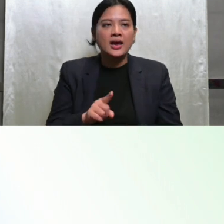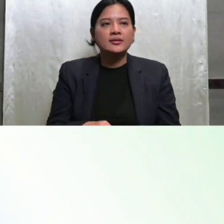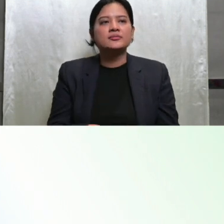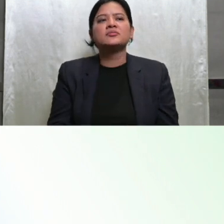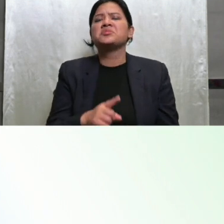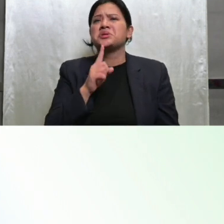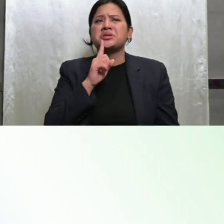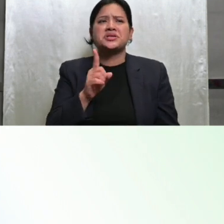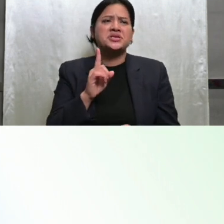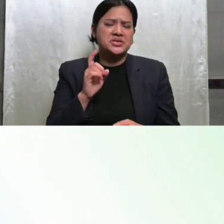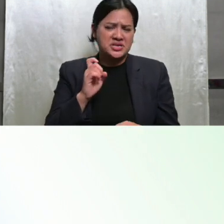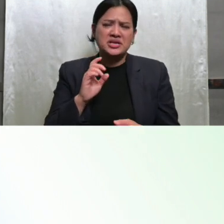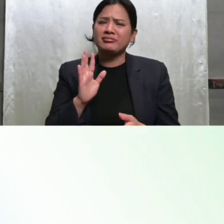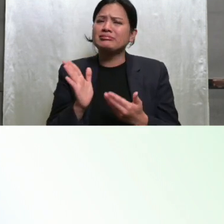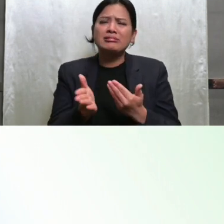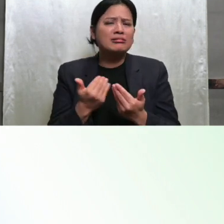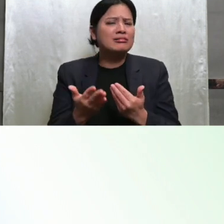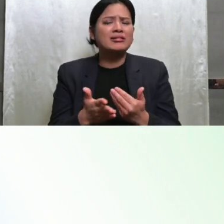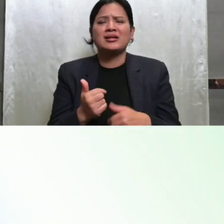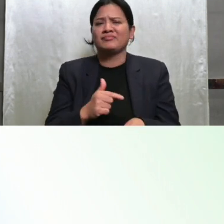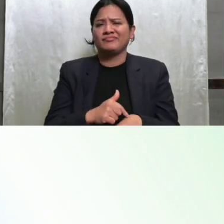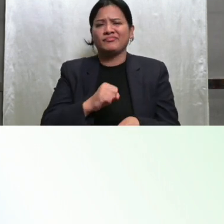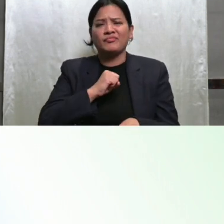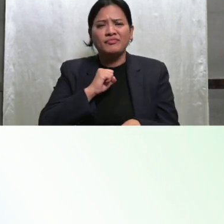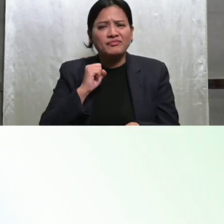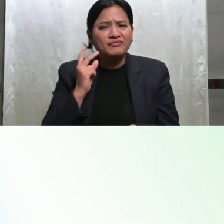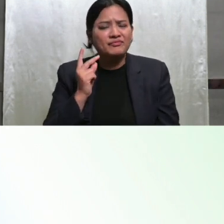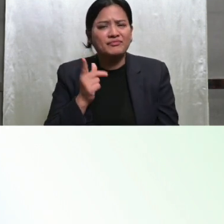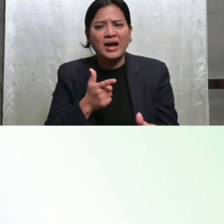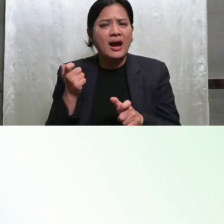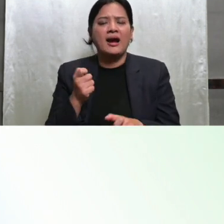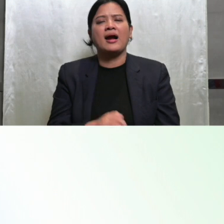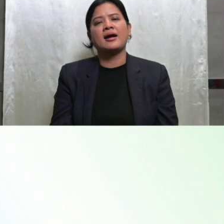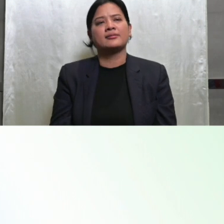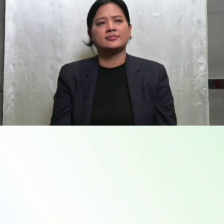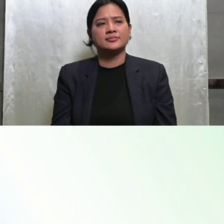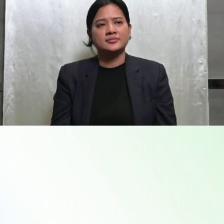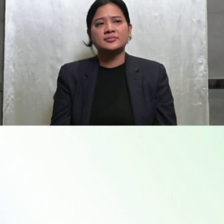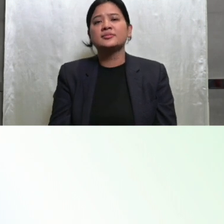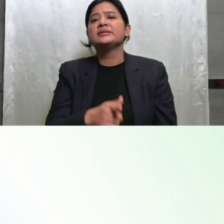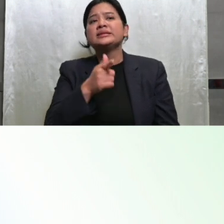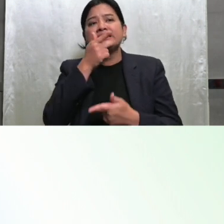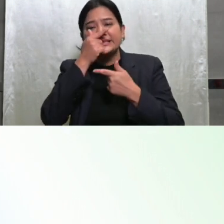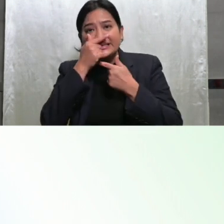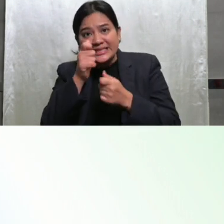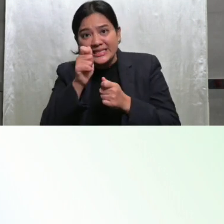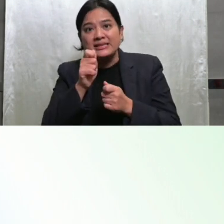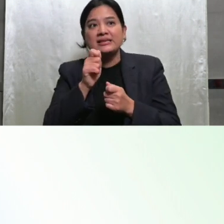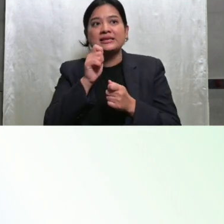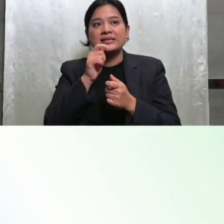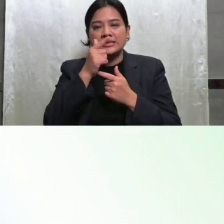few questions. And what's nice about these 2 assessments is if you're really serious about, let's say, taking